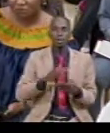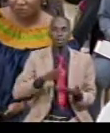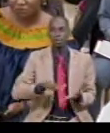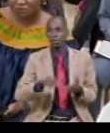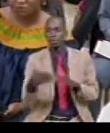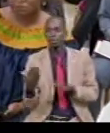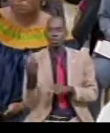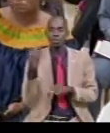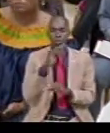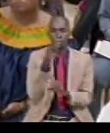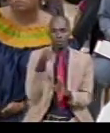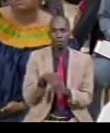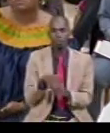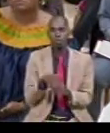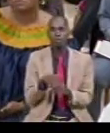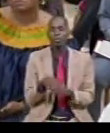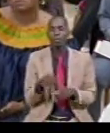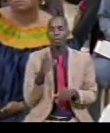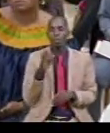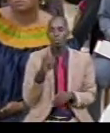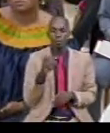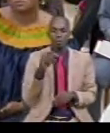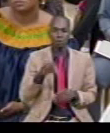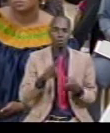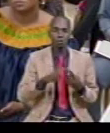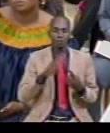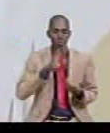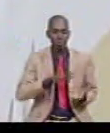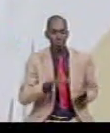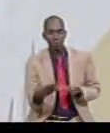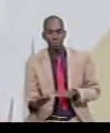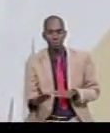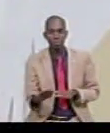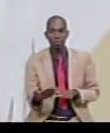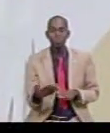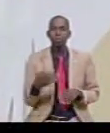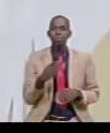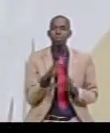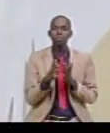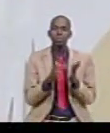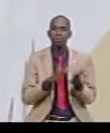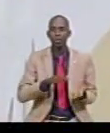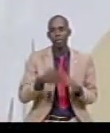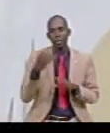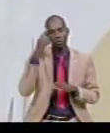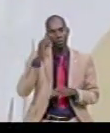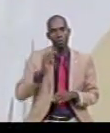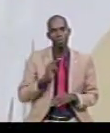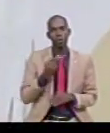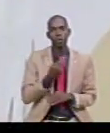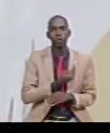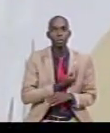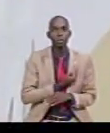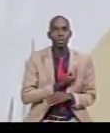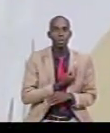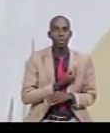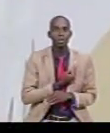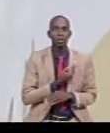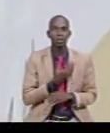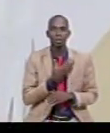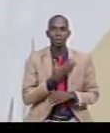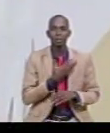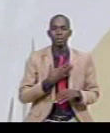involved. One goat had to be killed. Jesus died on our behalf. Then freedom was also